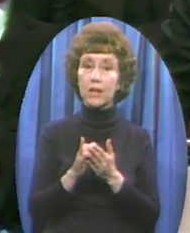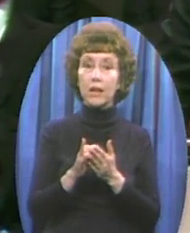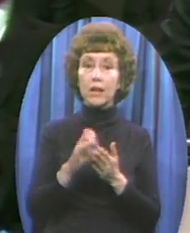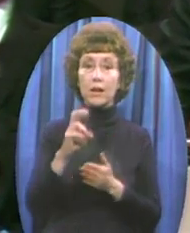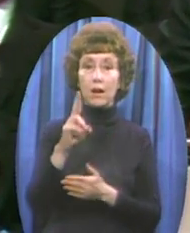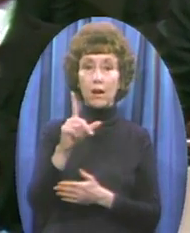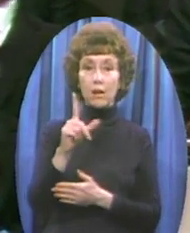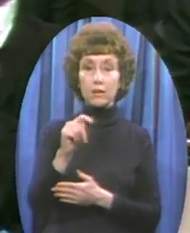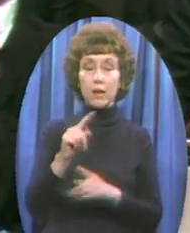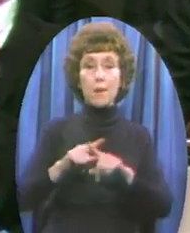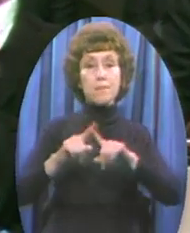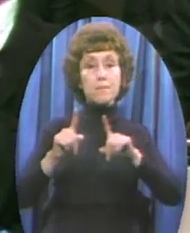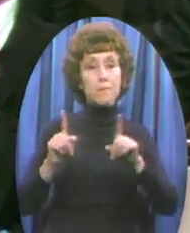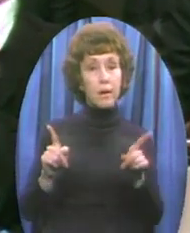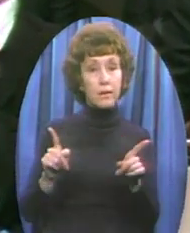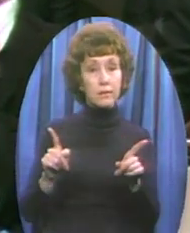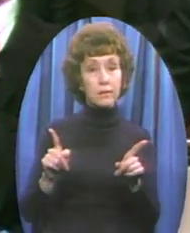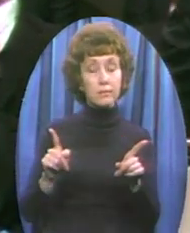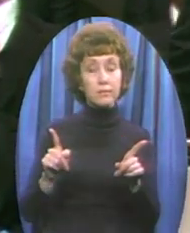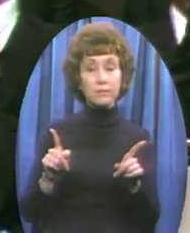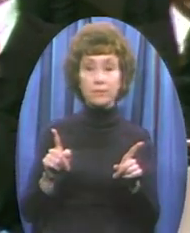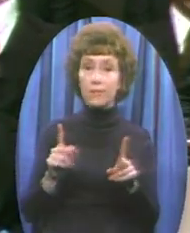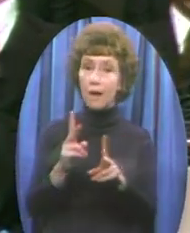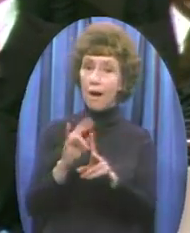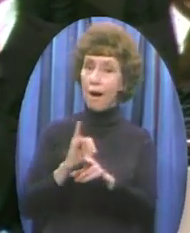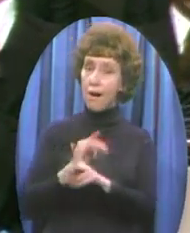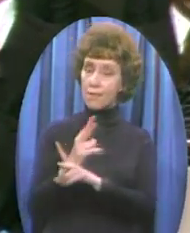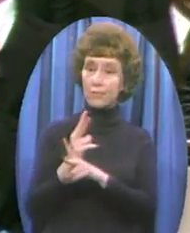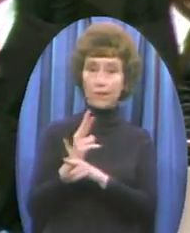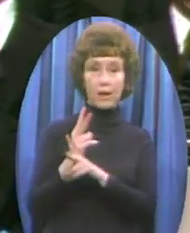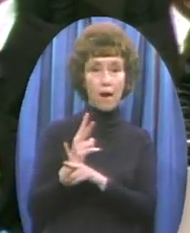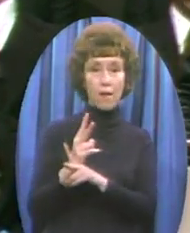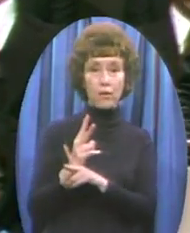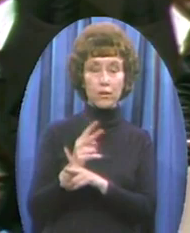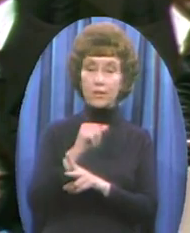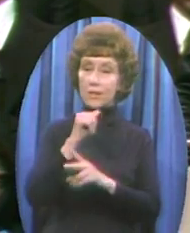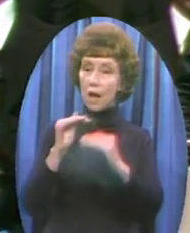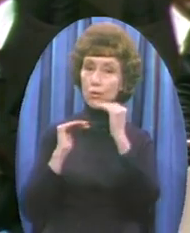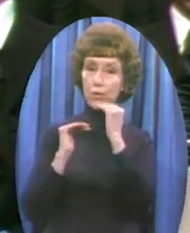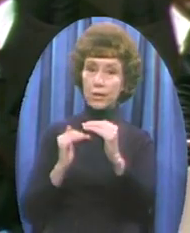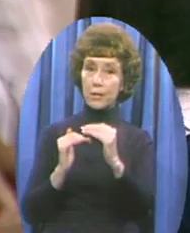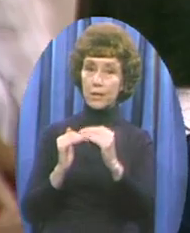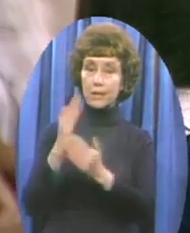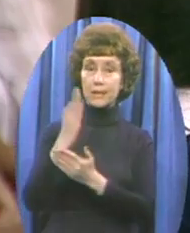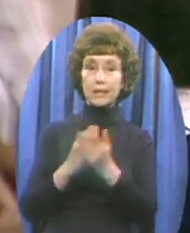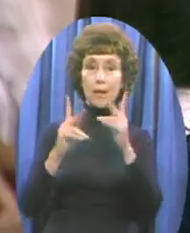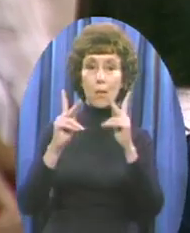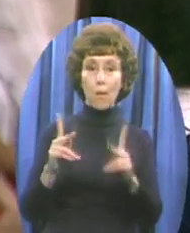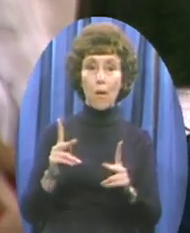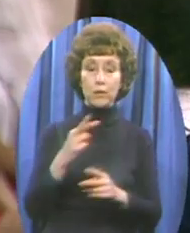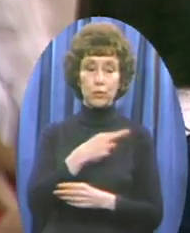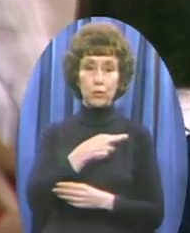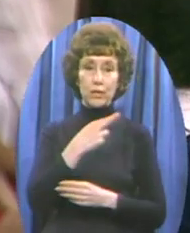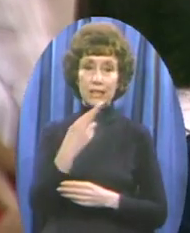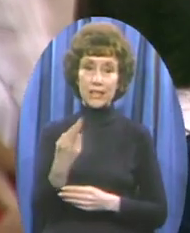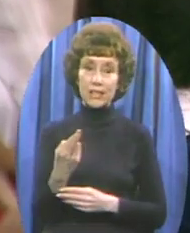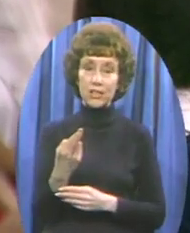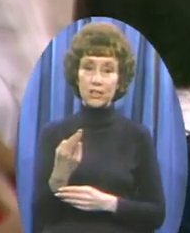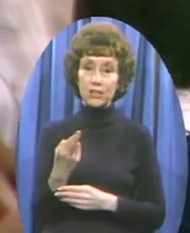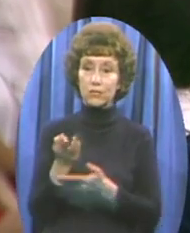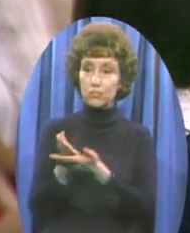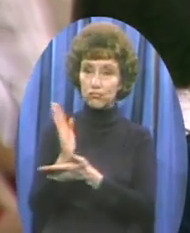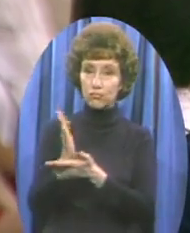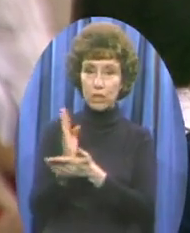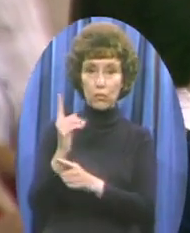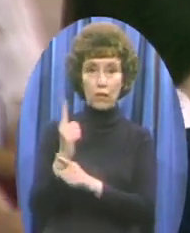I'm very, very cautious in suggesting limiting anyone's religious liberties. The Constitution grants